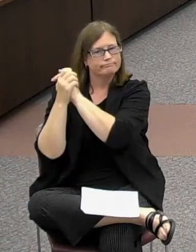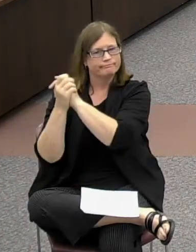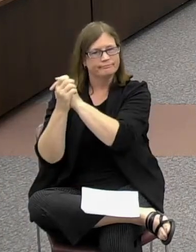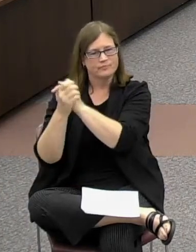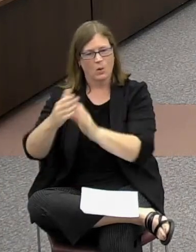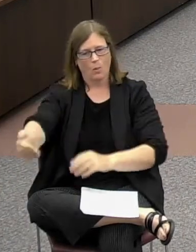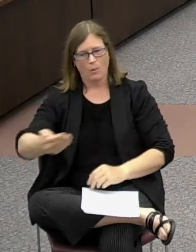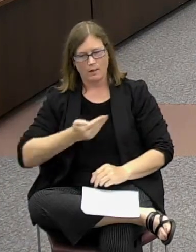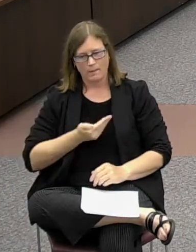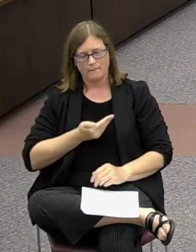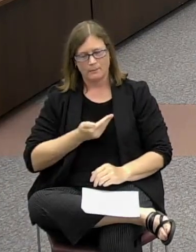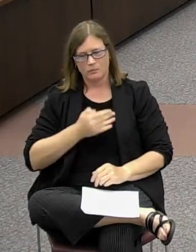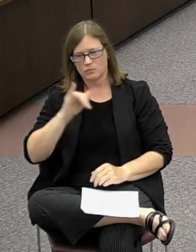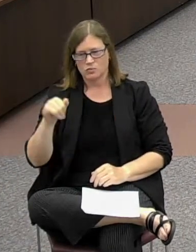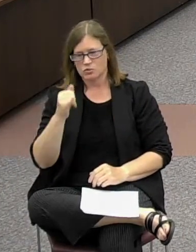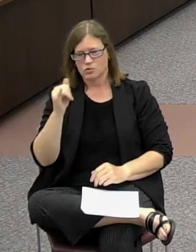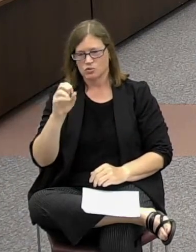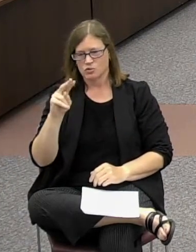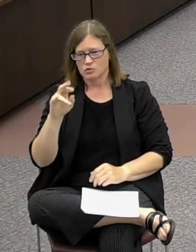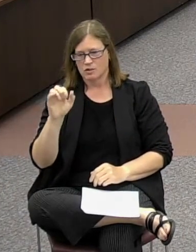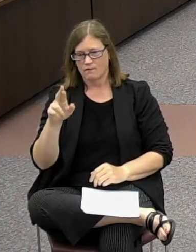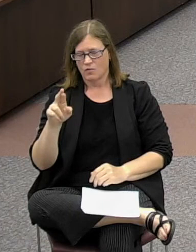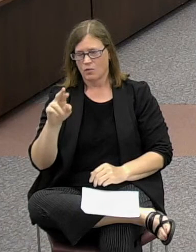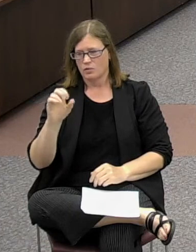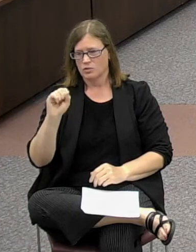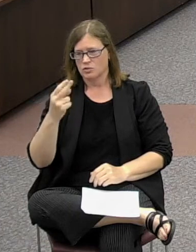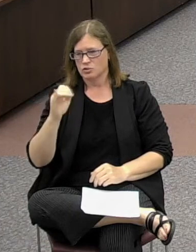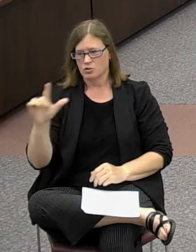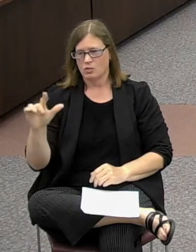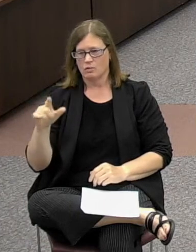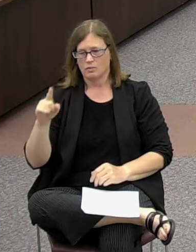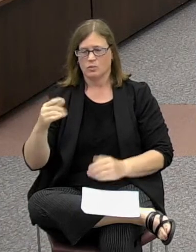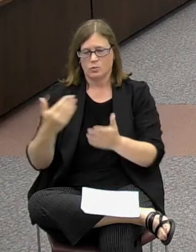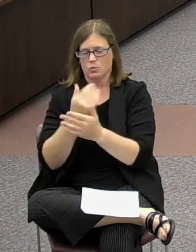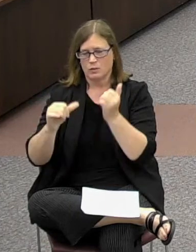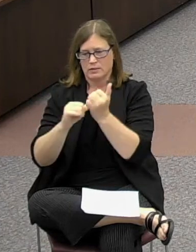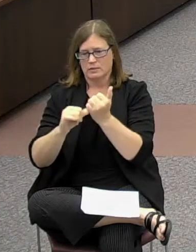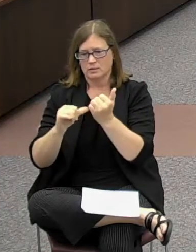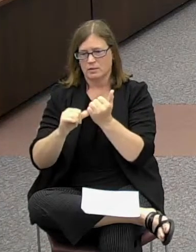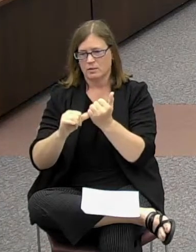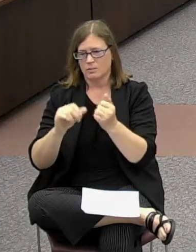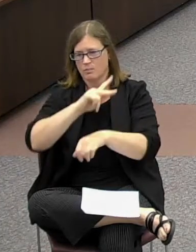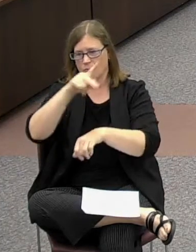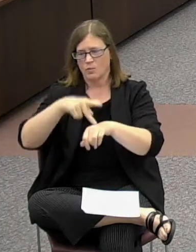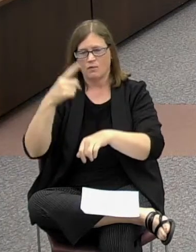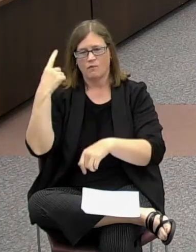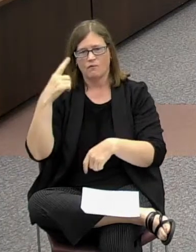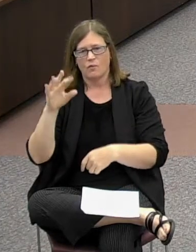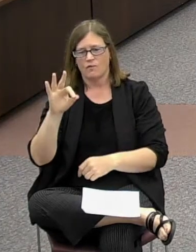and welcome Jennifer Pitchler-Schill as the new assistant principal at Freedom Elementary School.